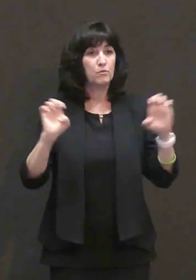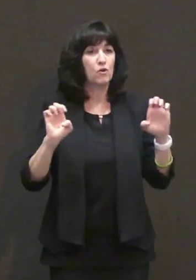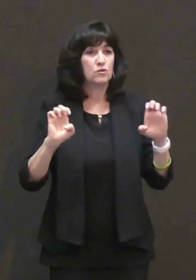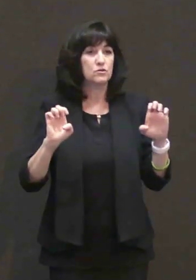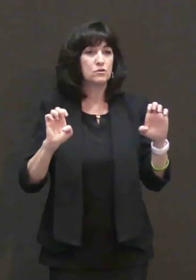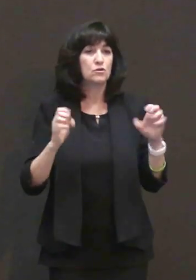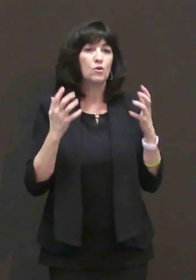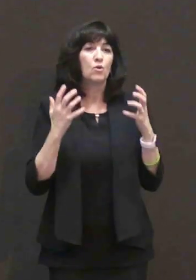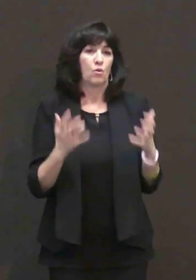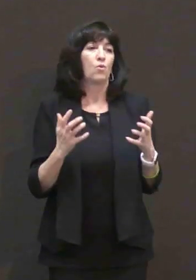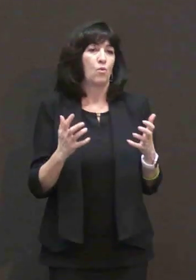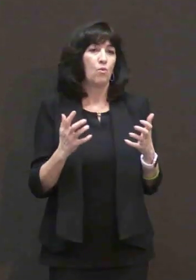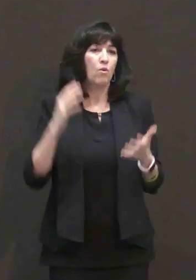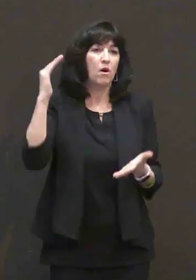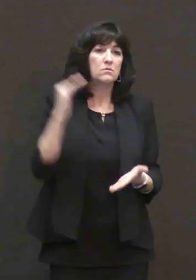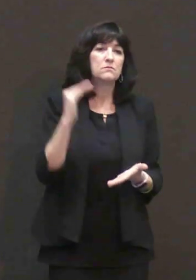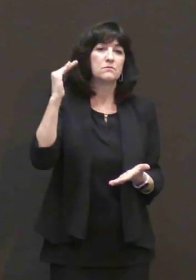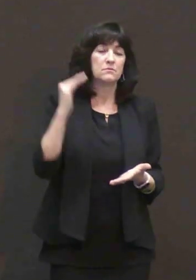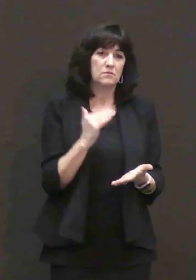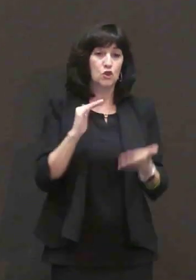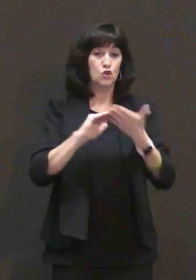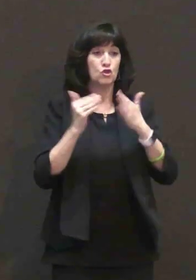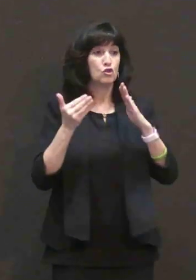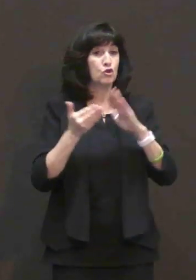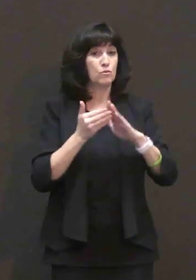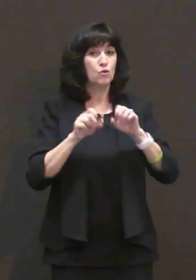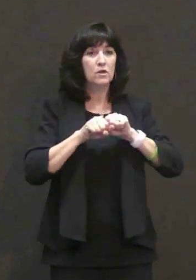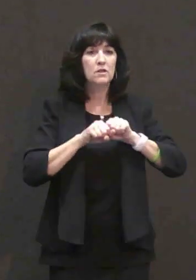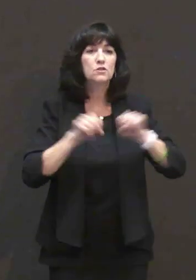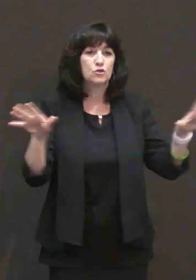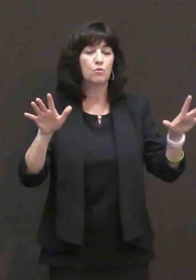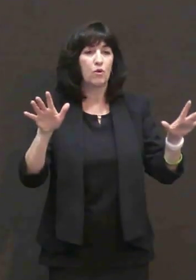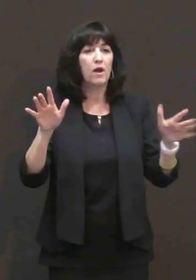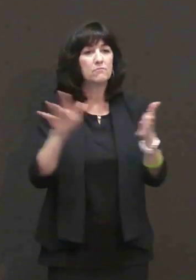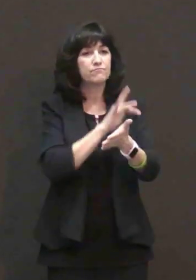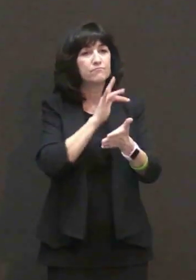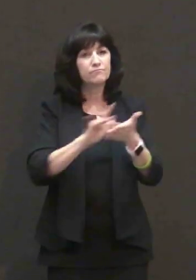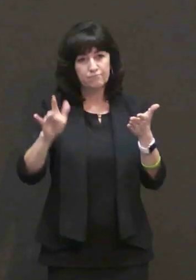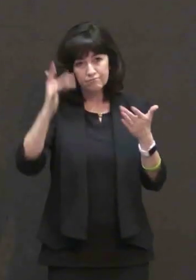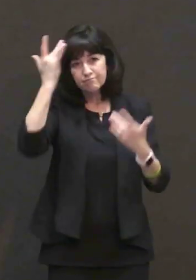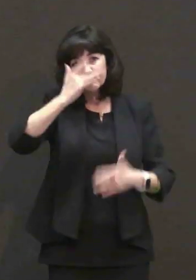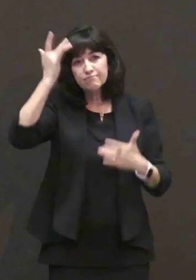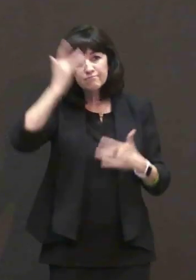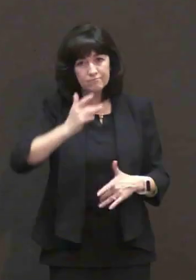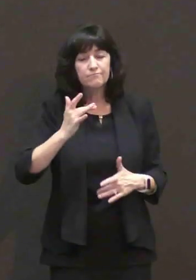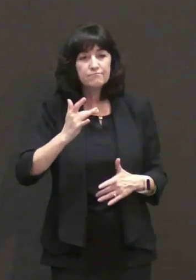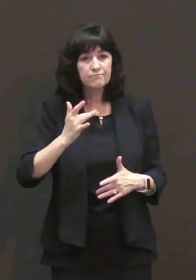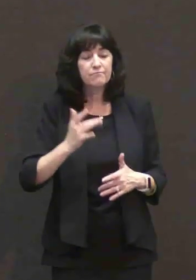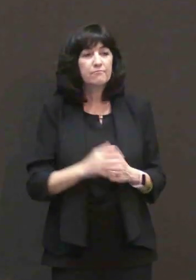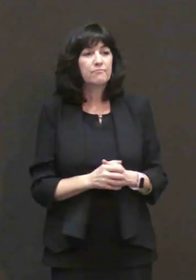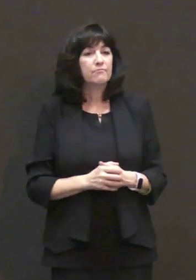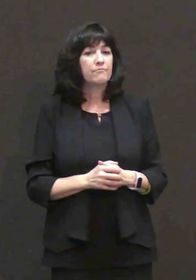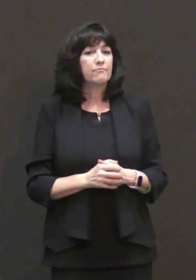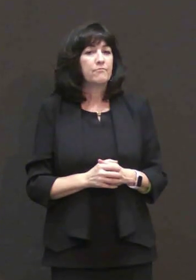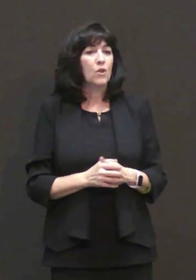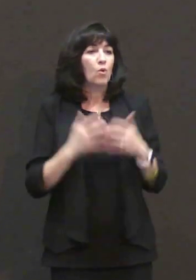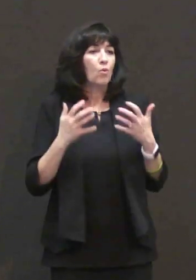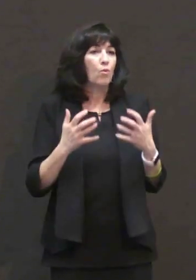the community spread, to reduce the spread of the virus in the community, so as